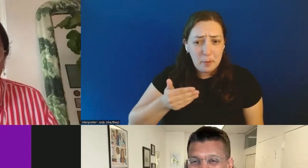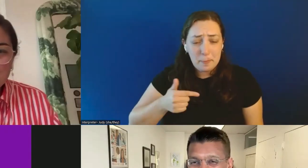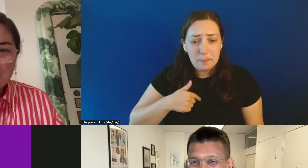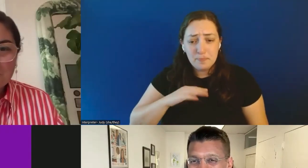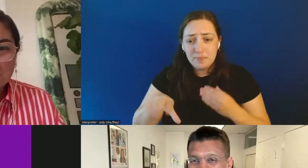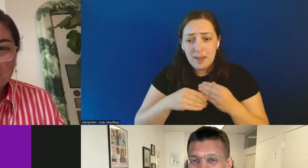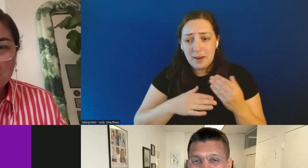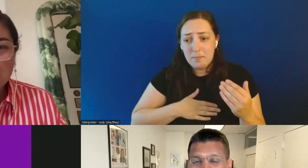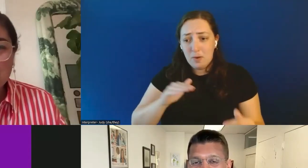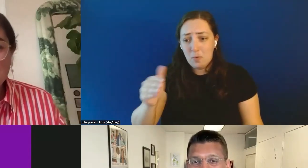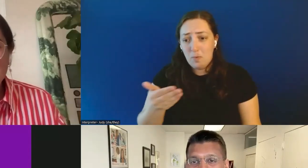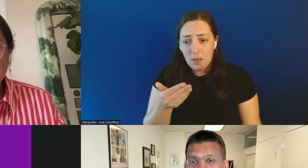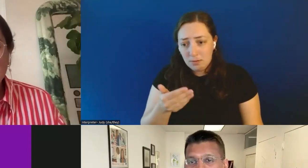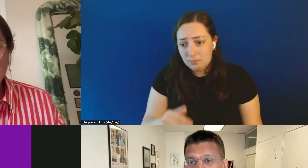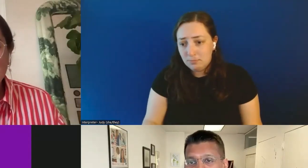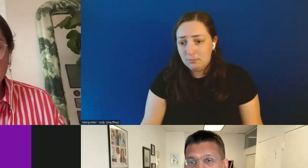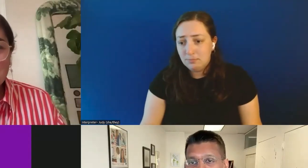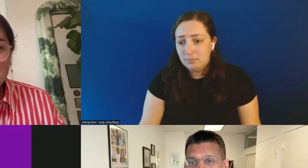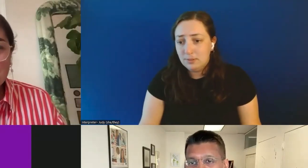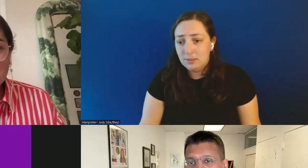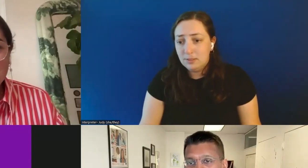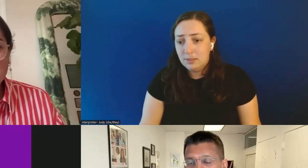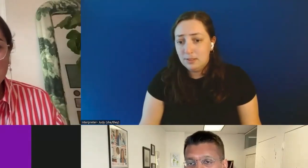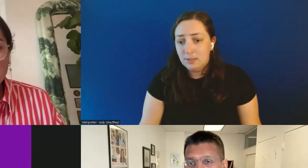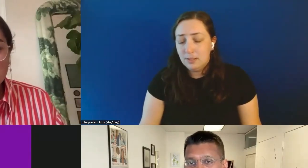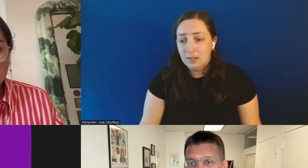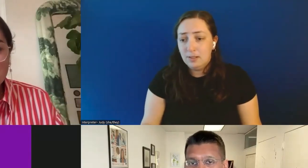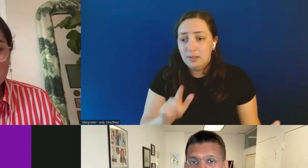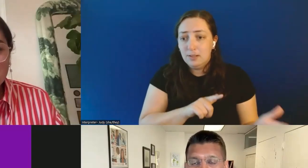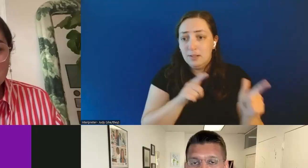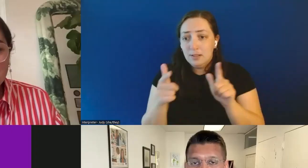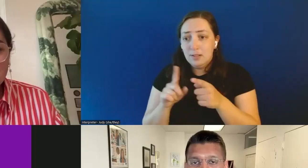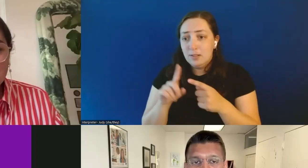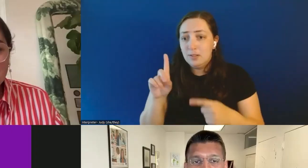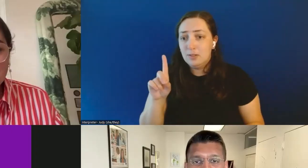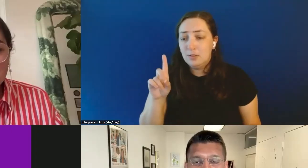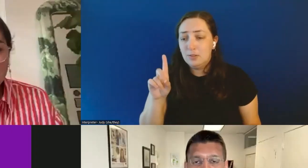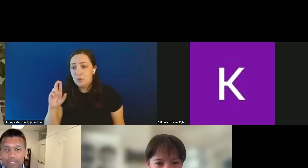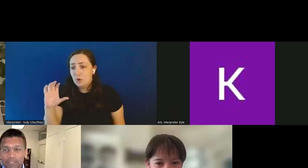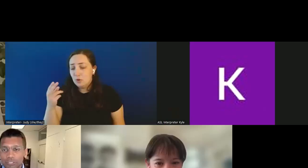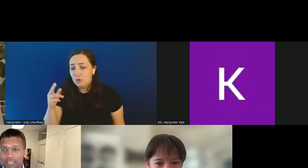welcome here, actually, and I'm going to pass it to Dr. Charlene Wong.